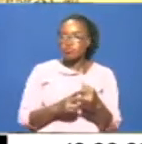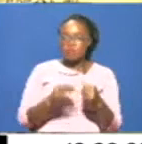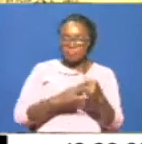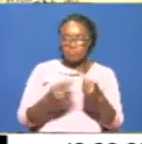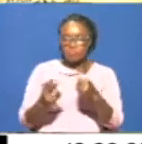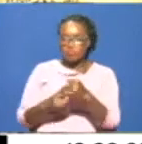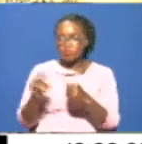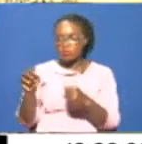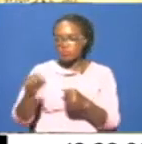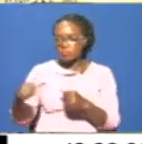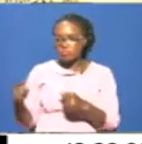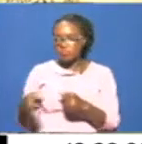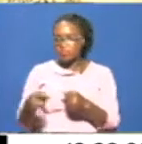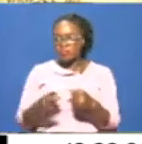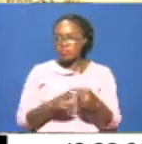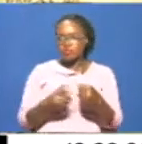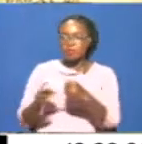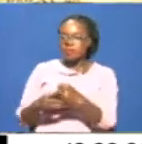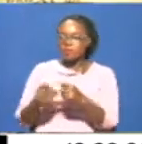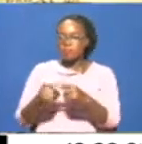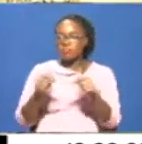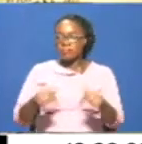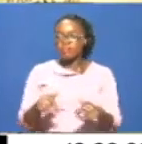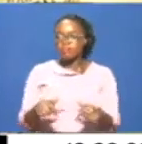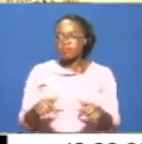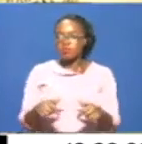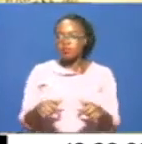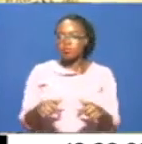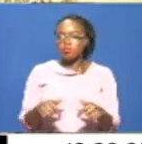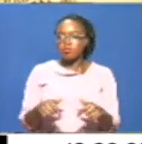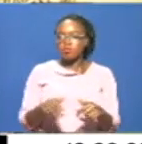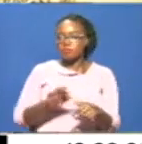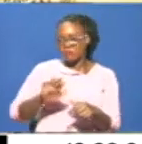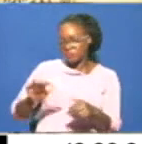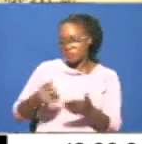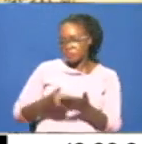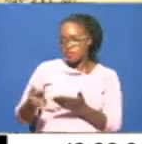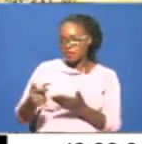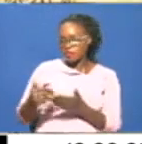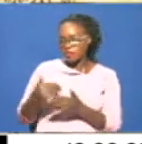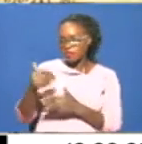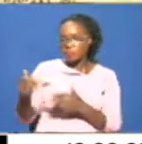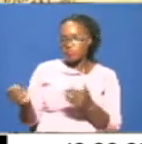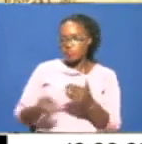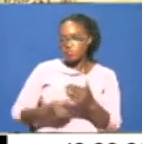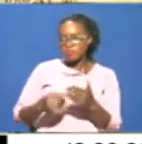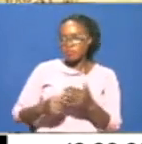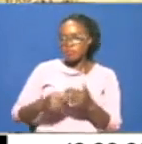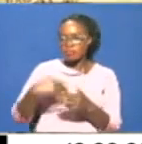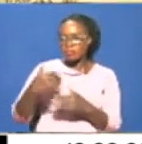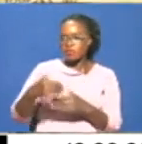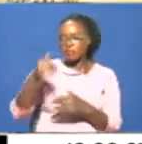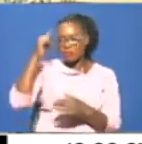1,082,088 shillings from today and the remaining of the week on a monthly basis until the